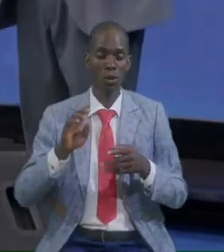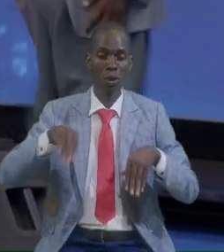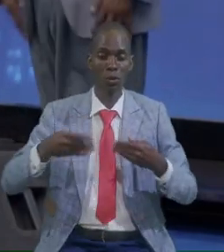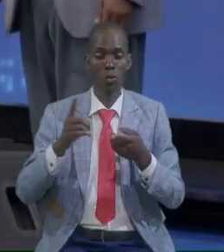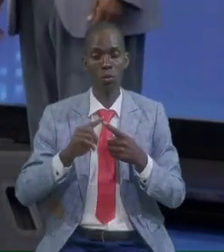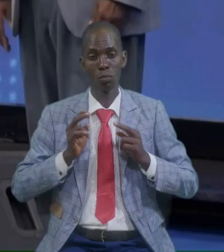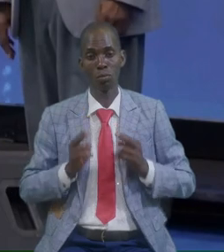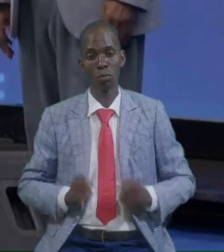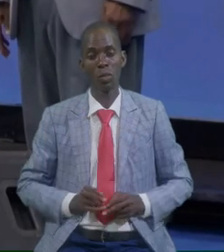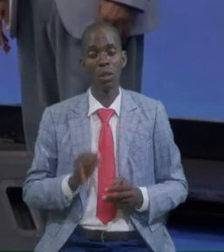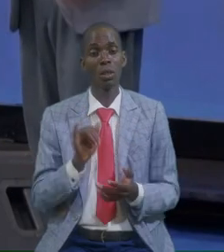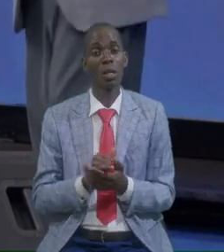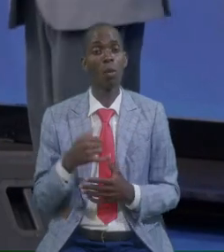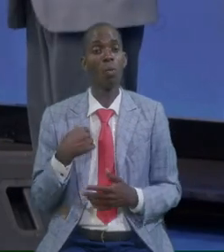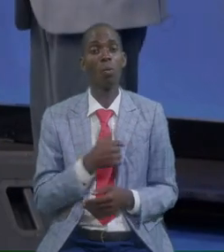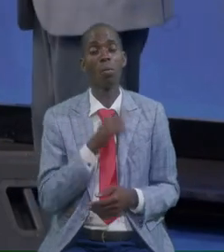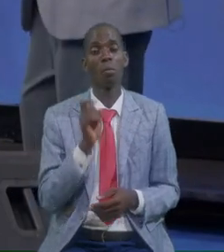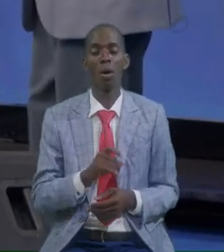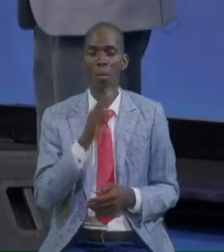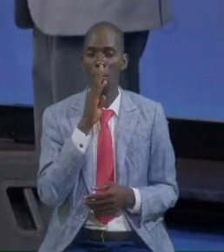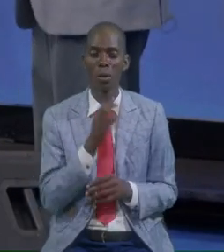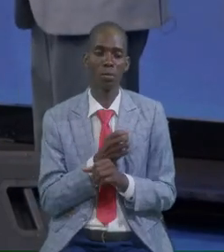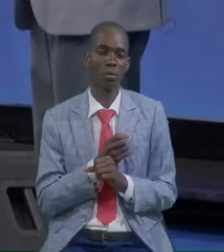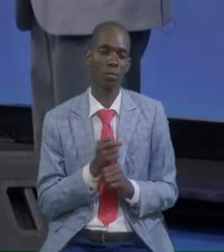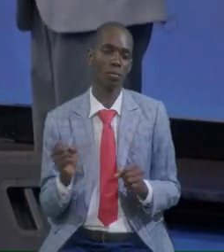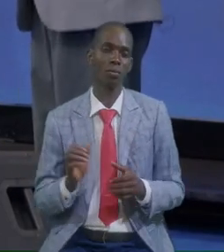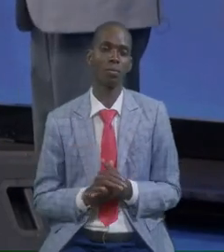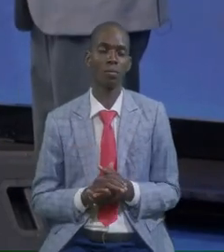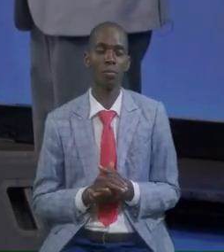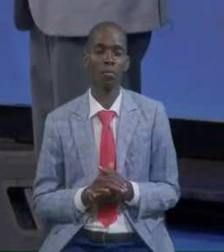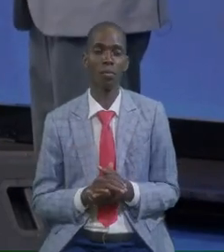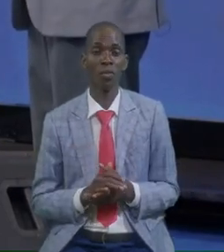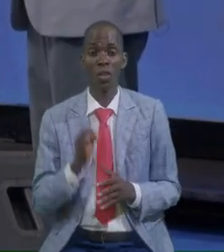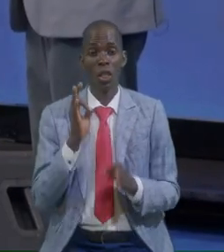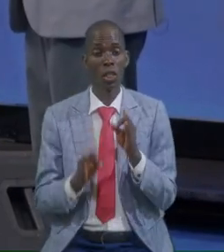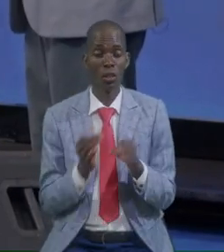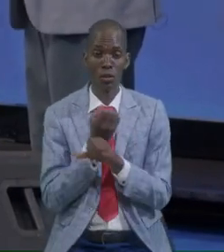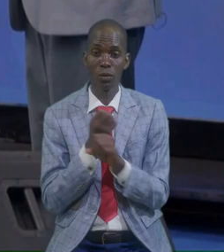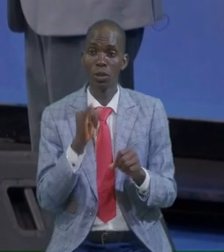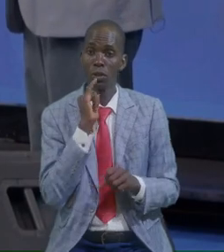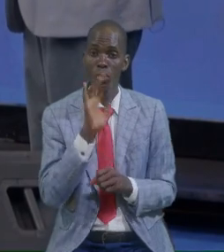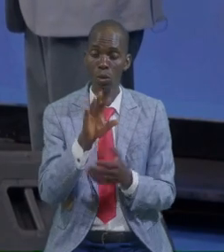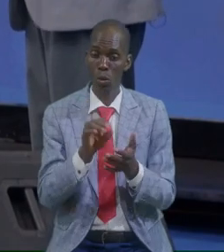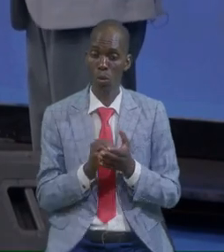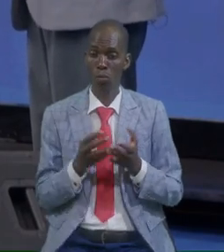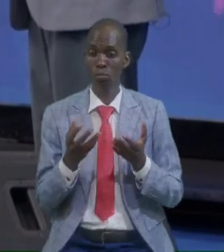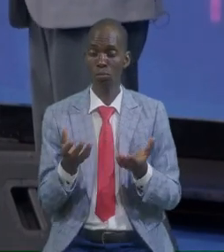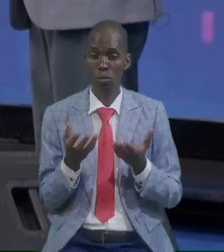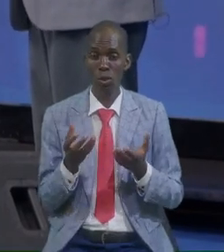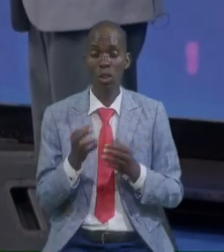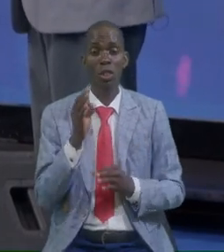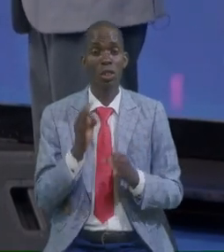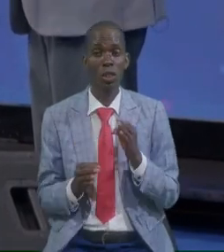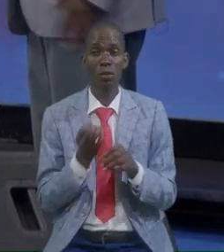must be saved. If salvation is your desire, and it ought to be. If salvation